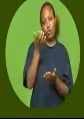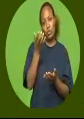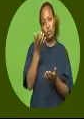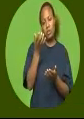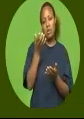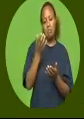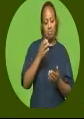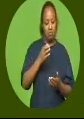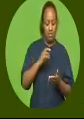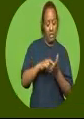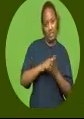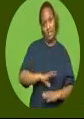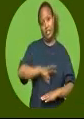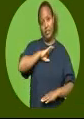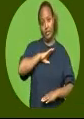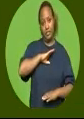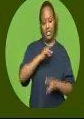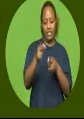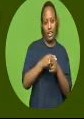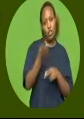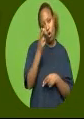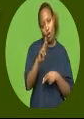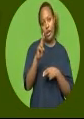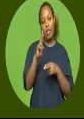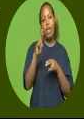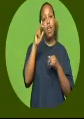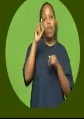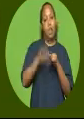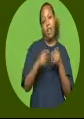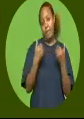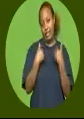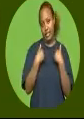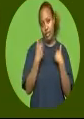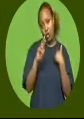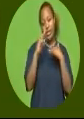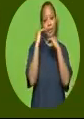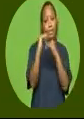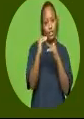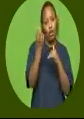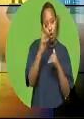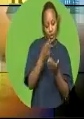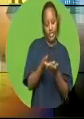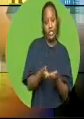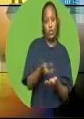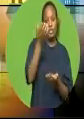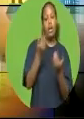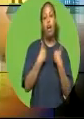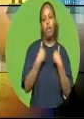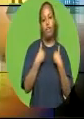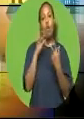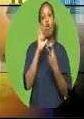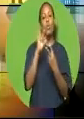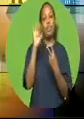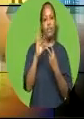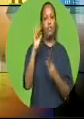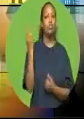or limited, and resources have alternative uses. Generally,